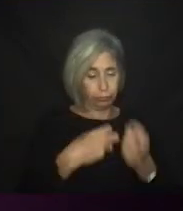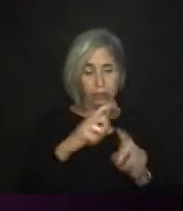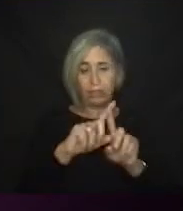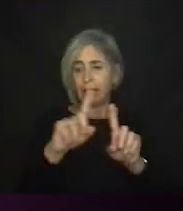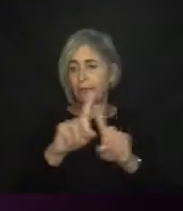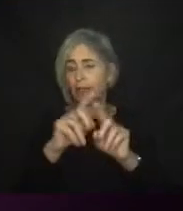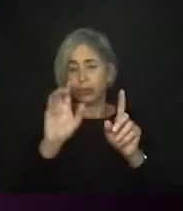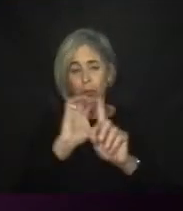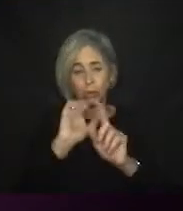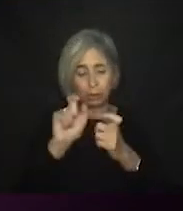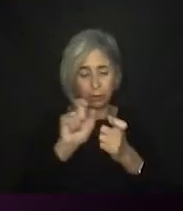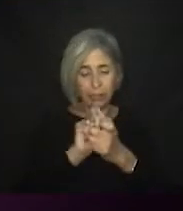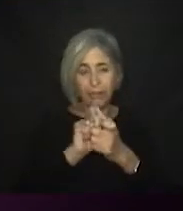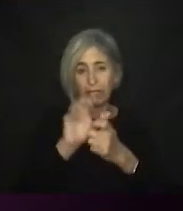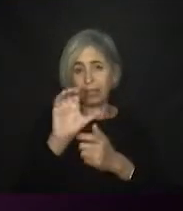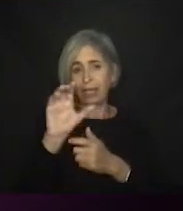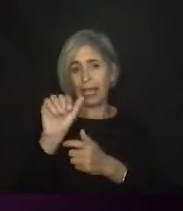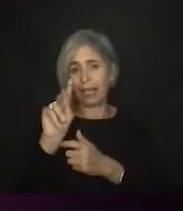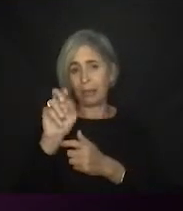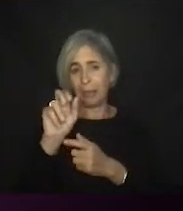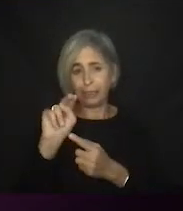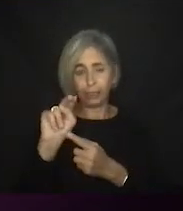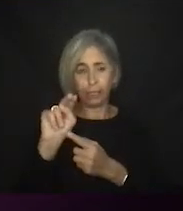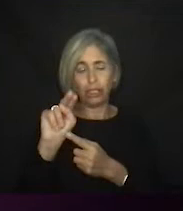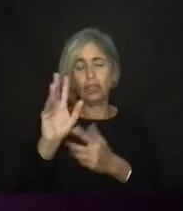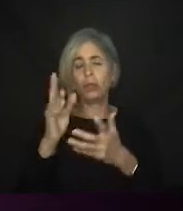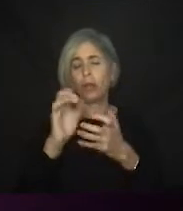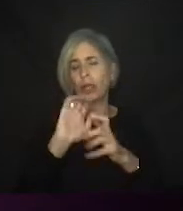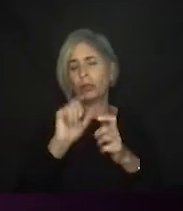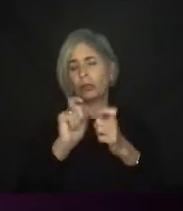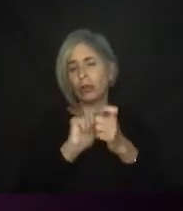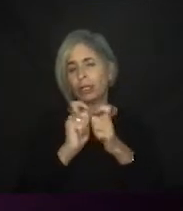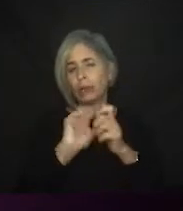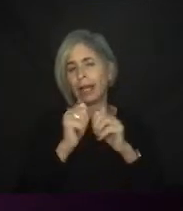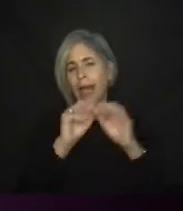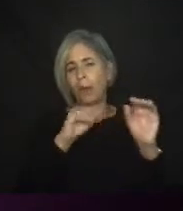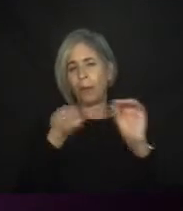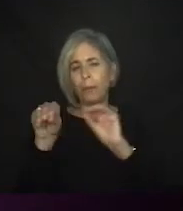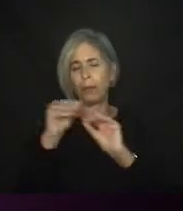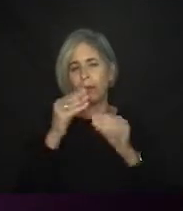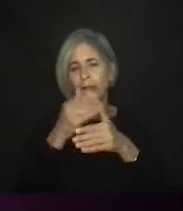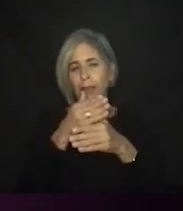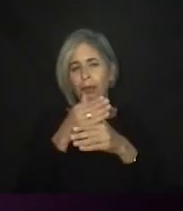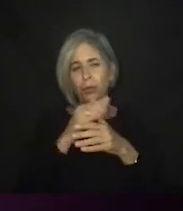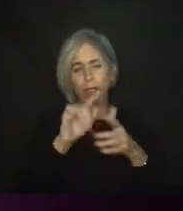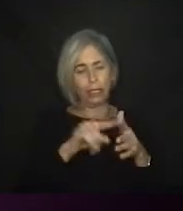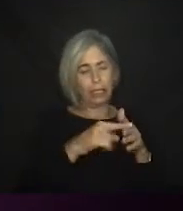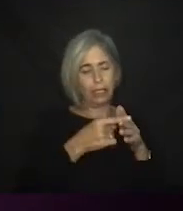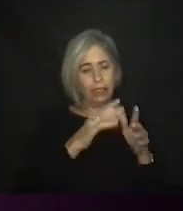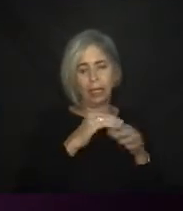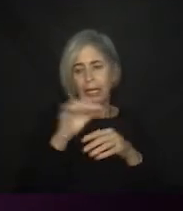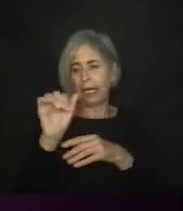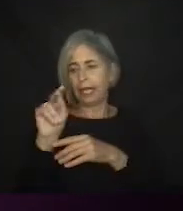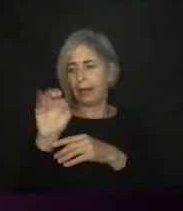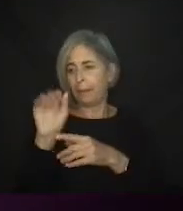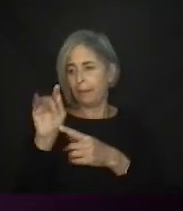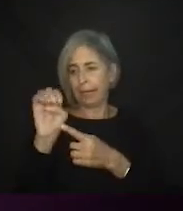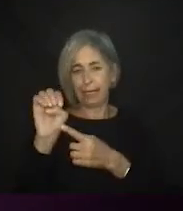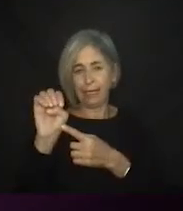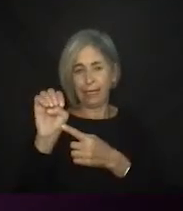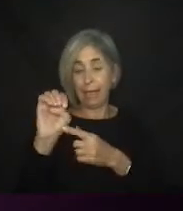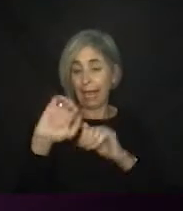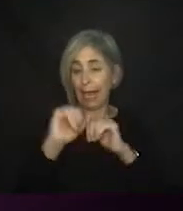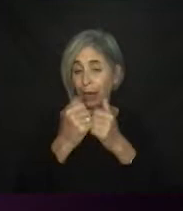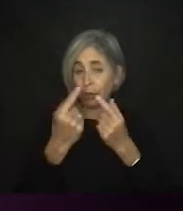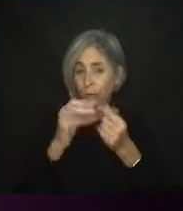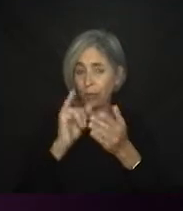can customize animations, you're probably going to want to customize how it moves in between initial and animate. In order to do